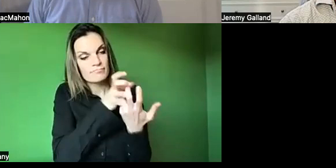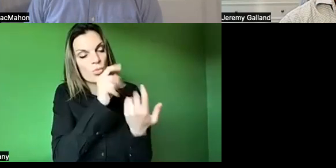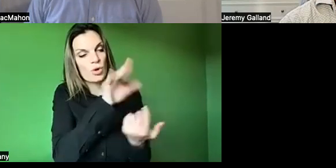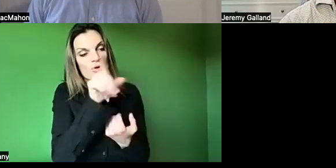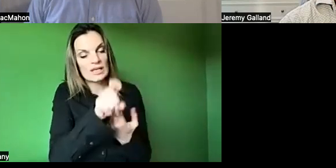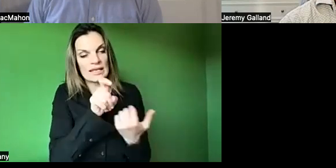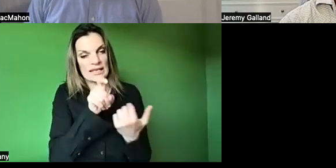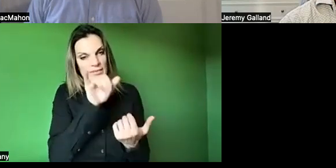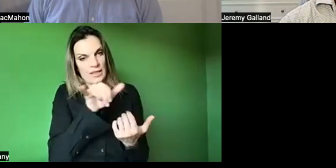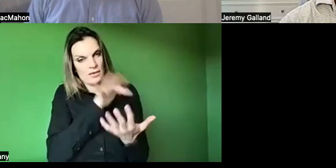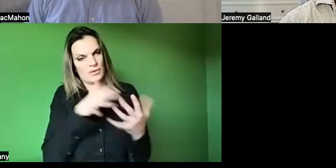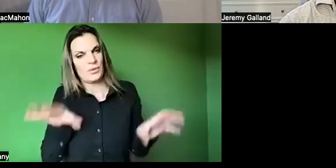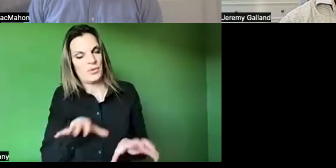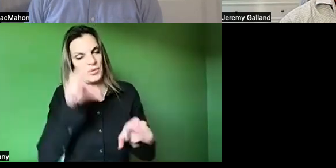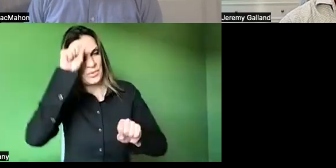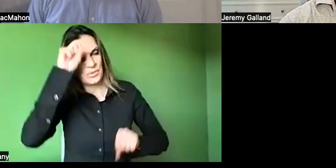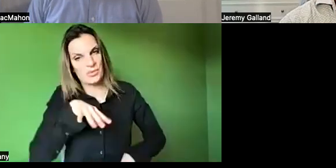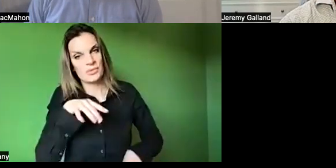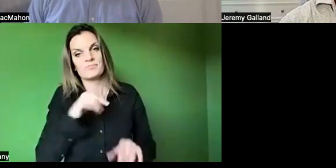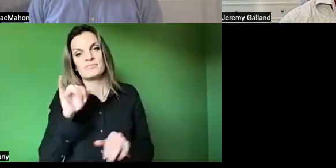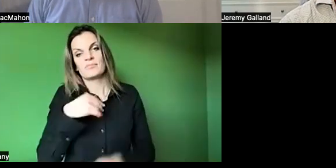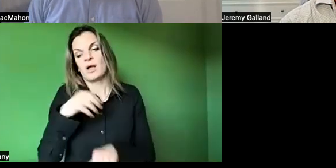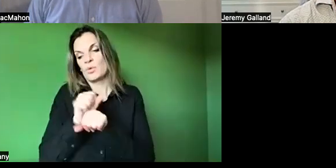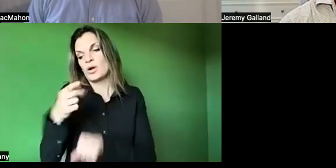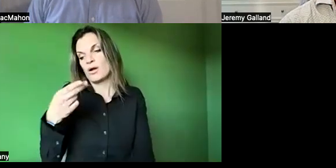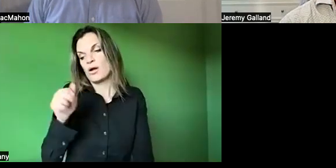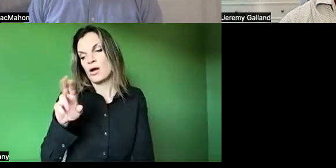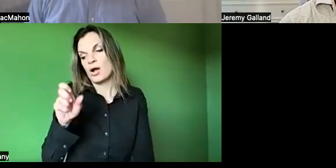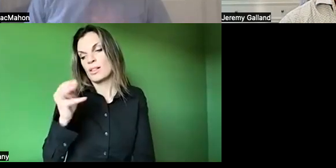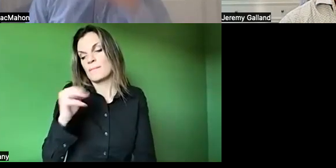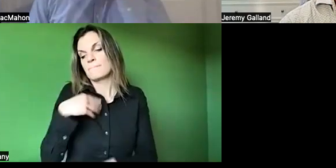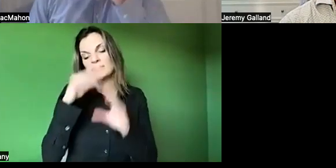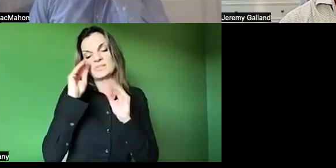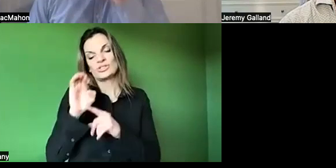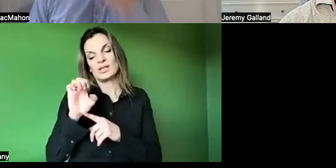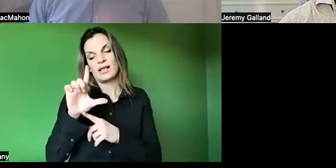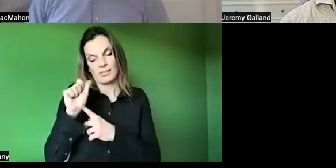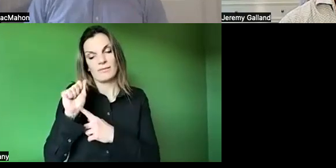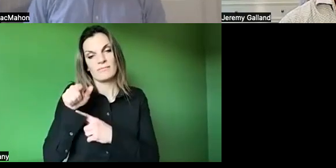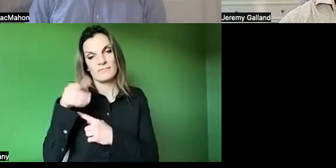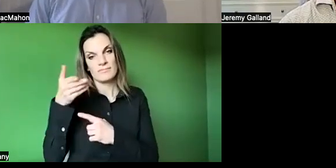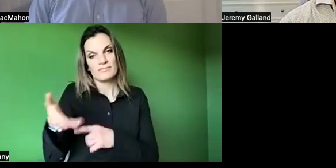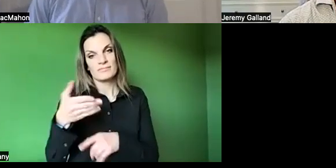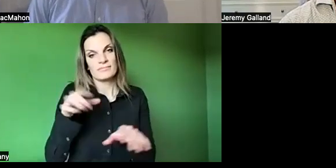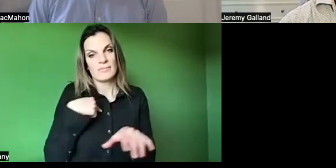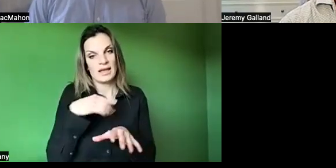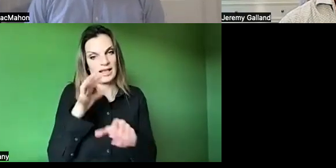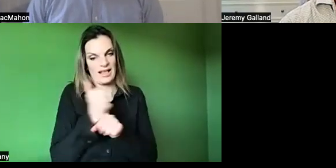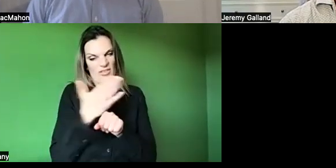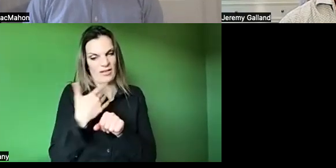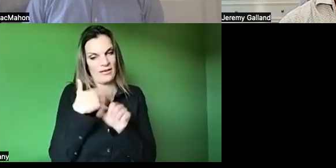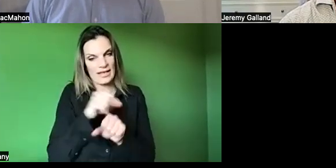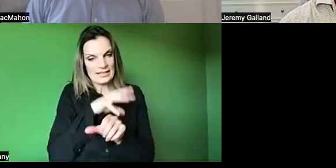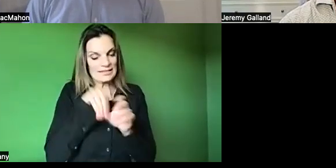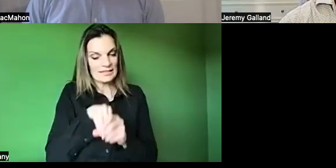the same thing in Harlem, where I worked for 3 years teaching ELA, doing anything that I could